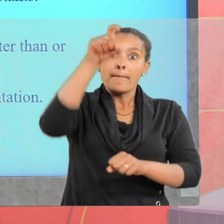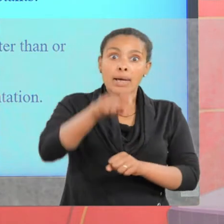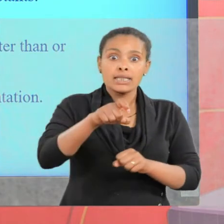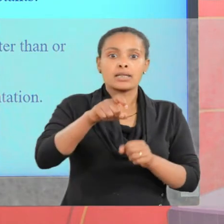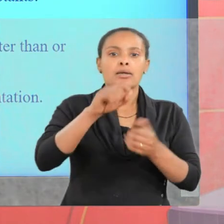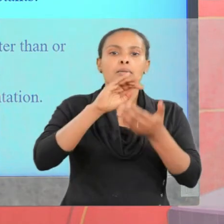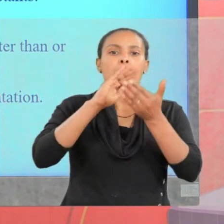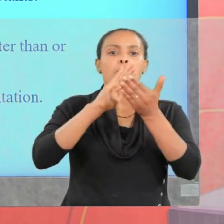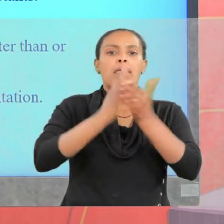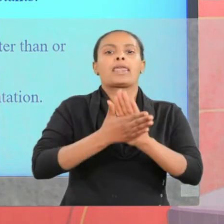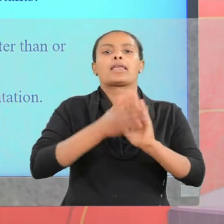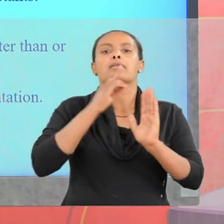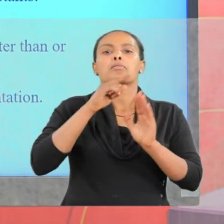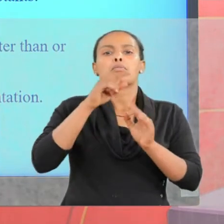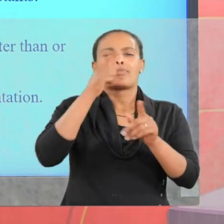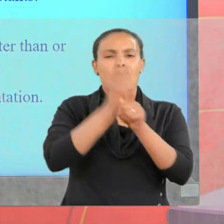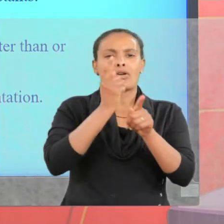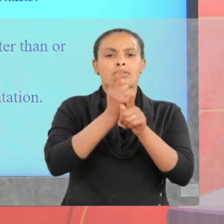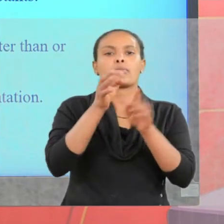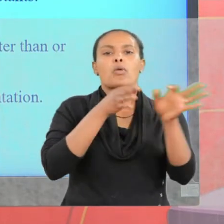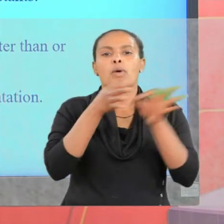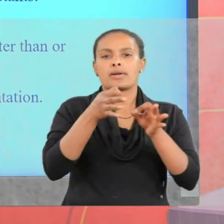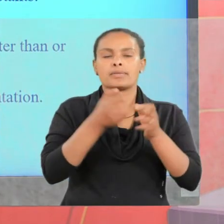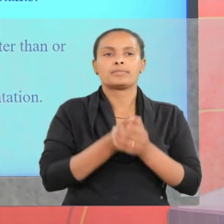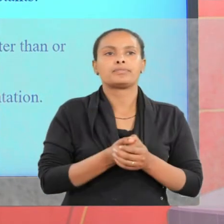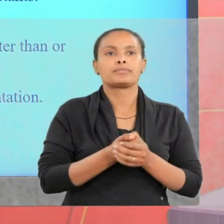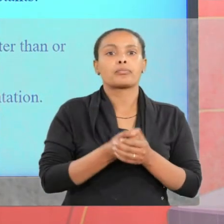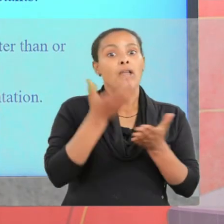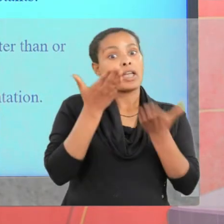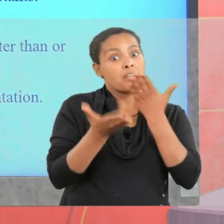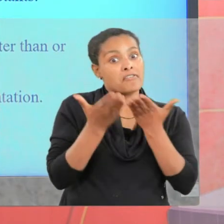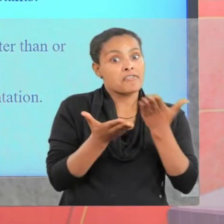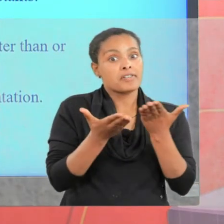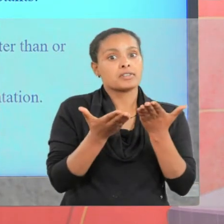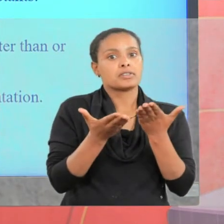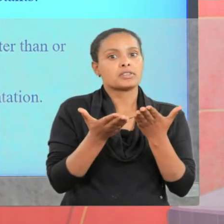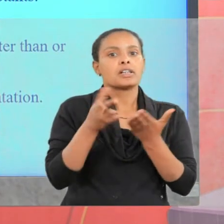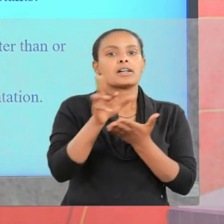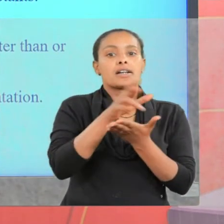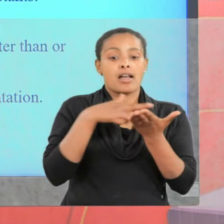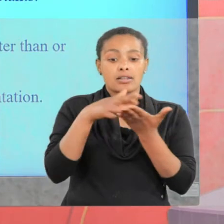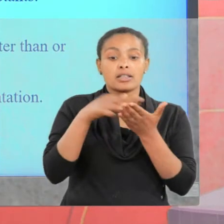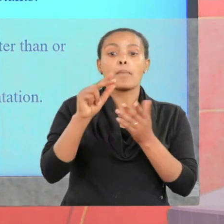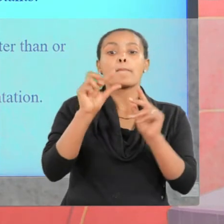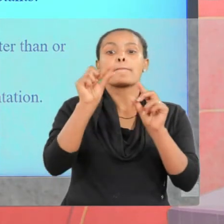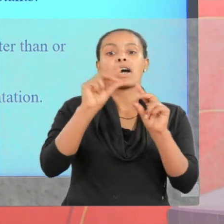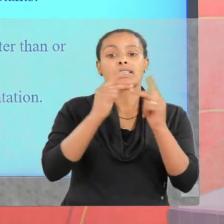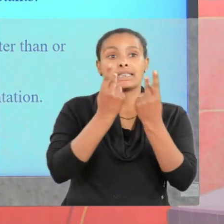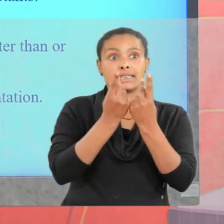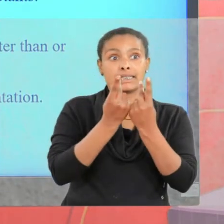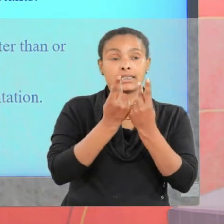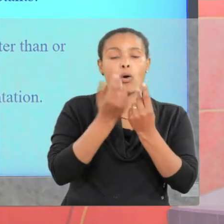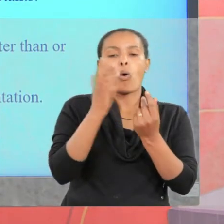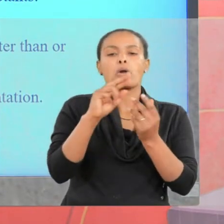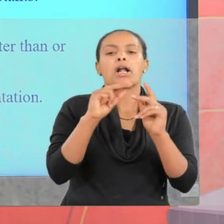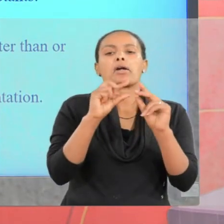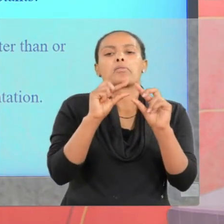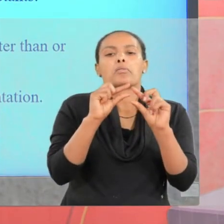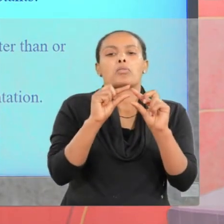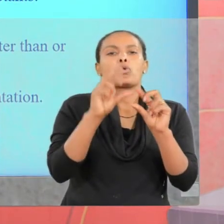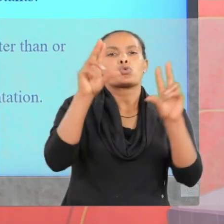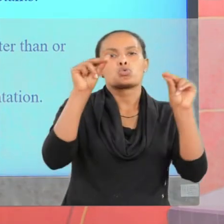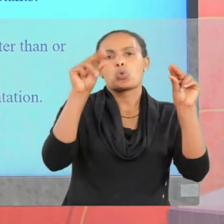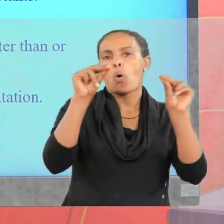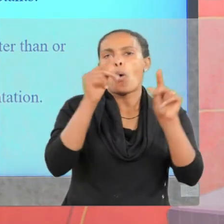be oriented properly. If reacting particles, reacting species have